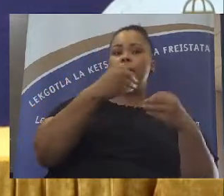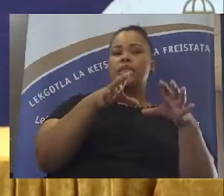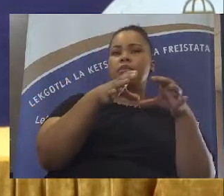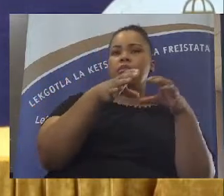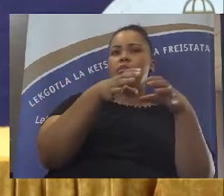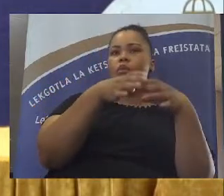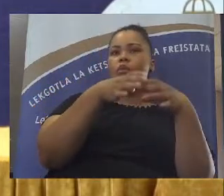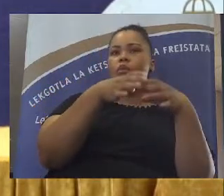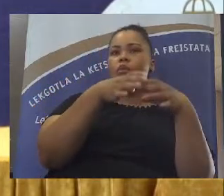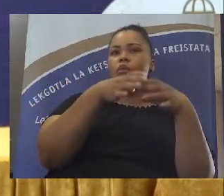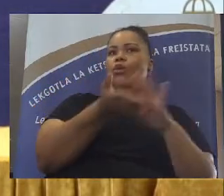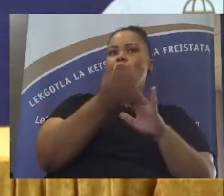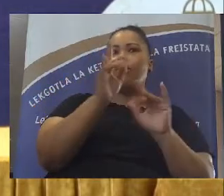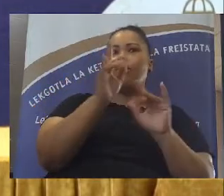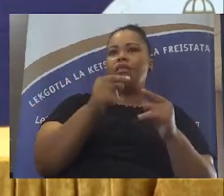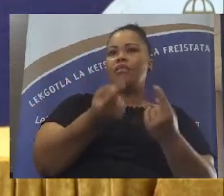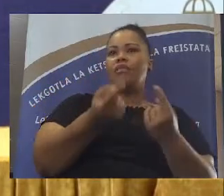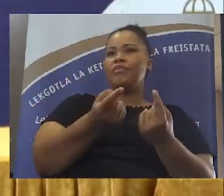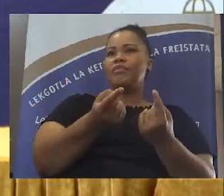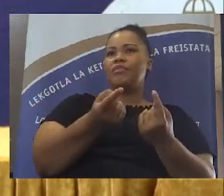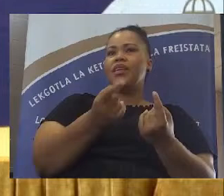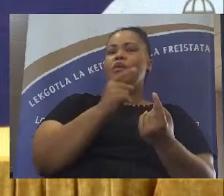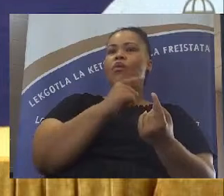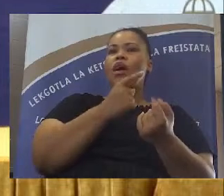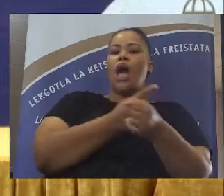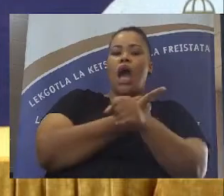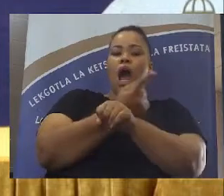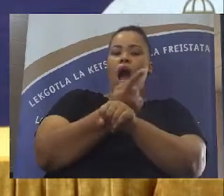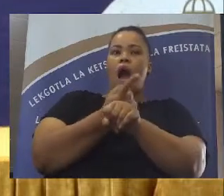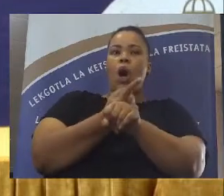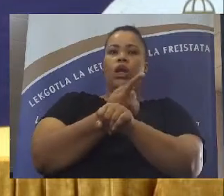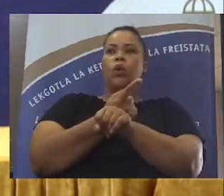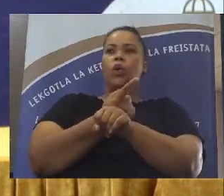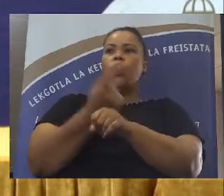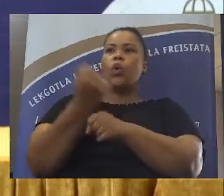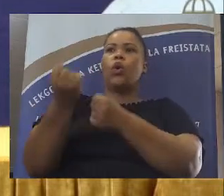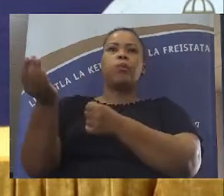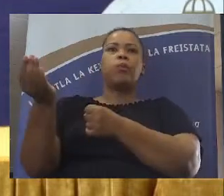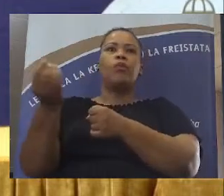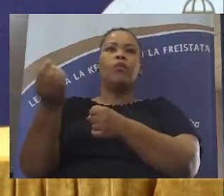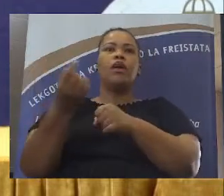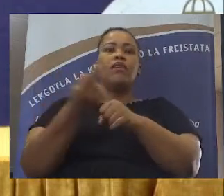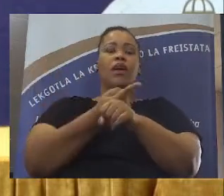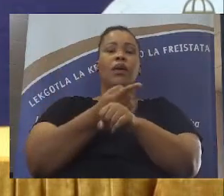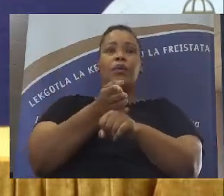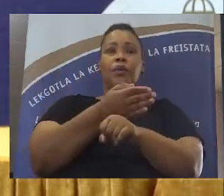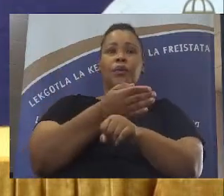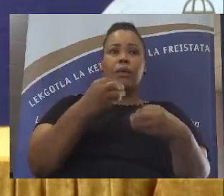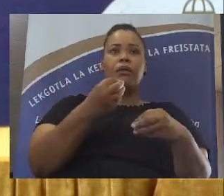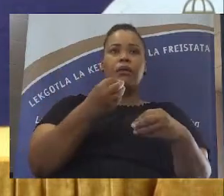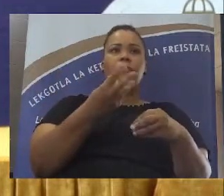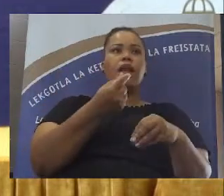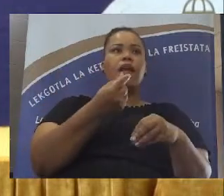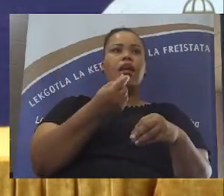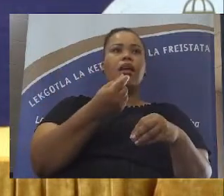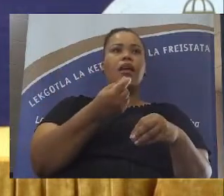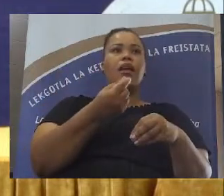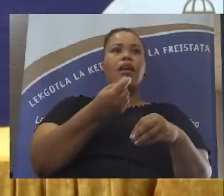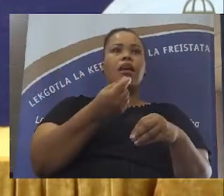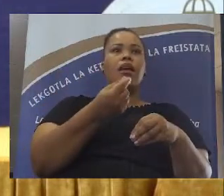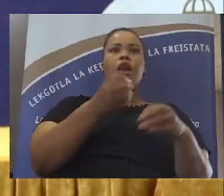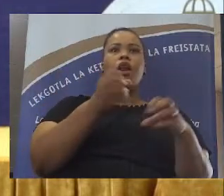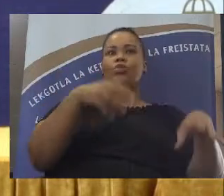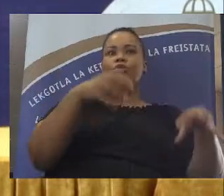not an option. Because every hour that you're not at your business, you lose money. So for you to go and pursue